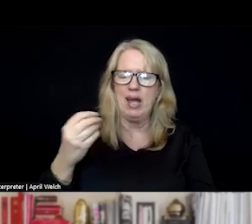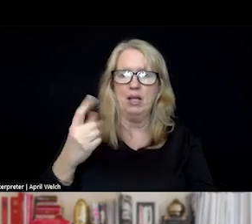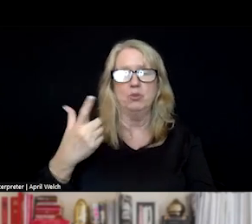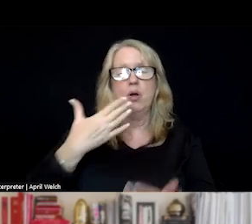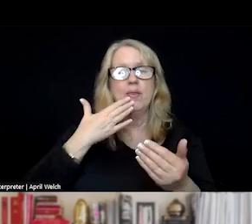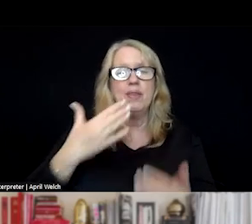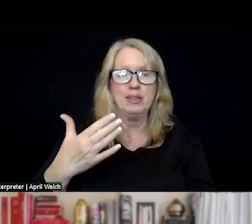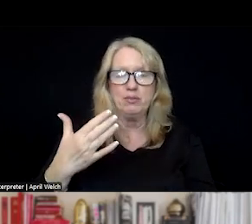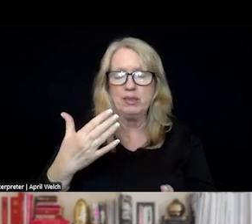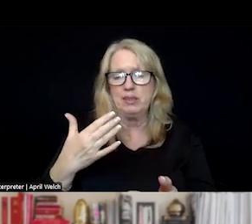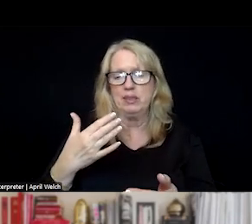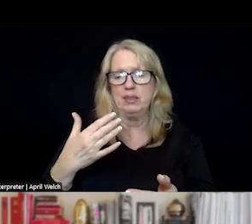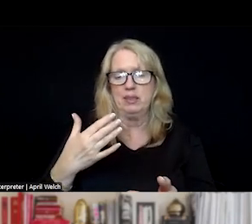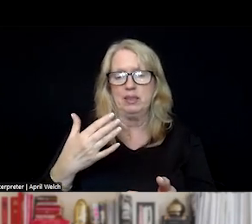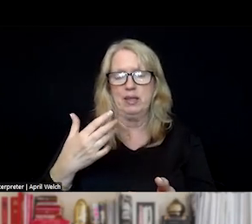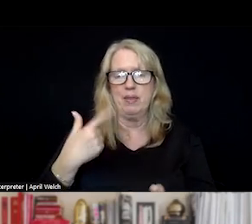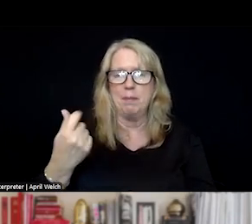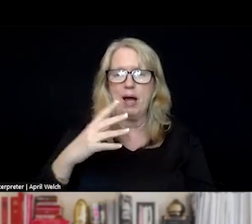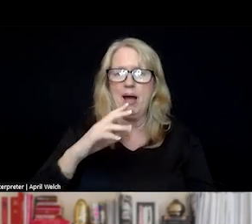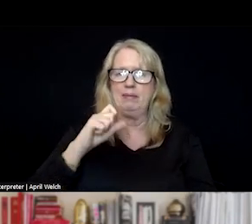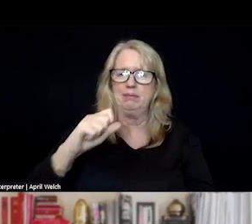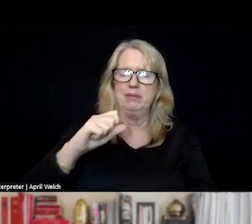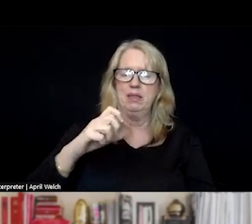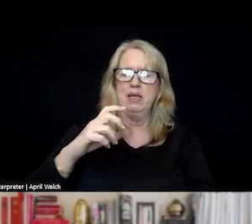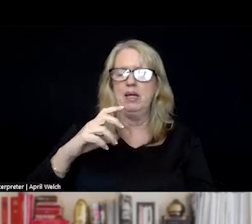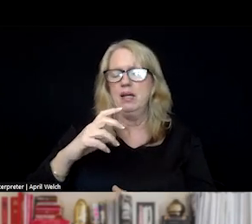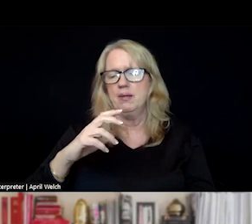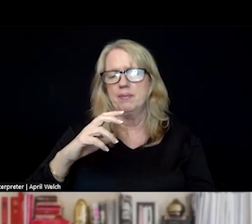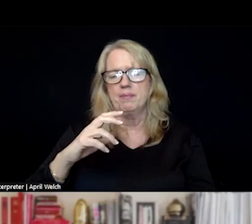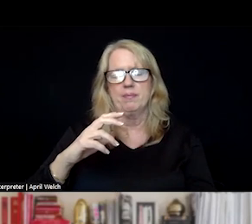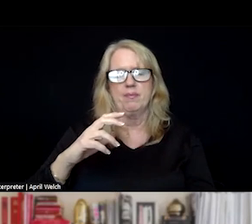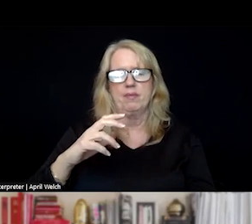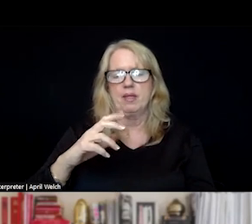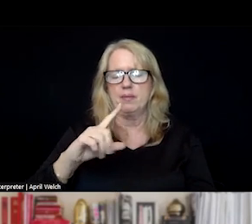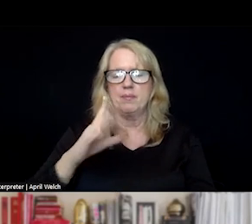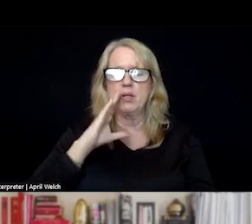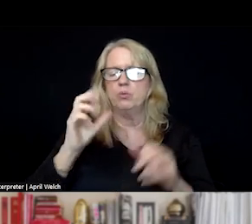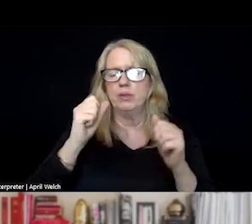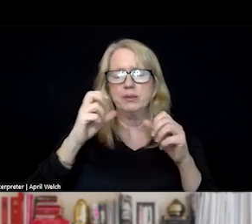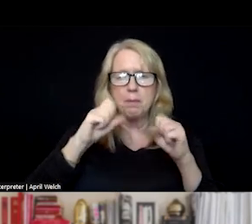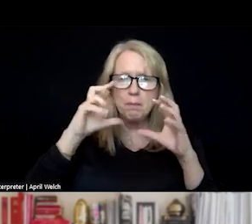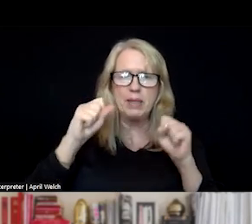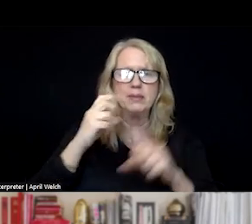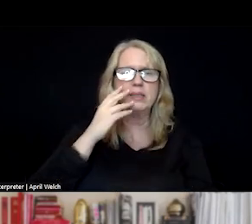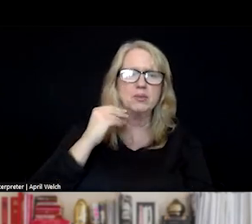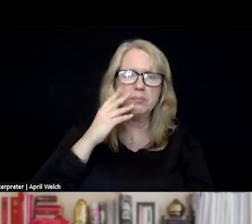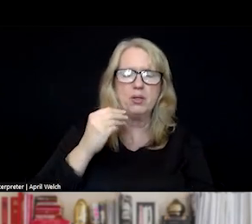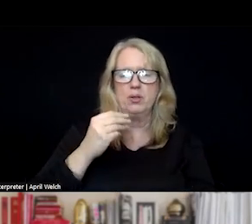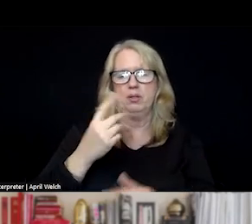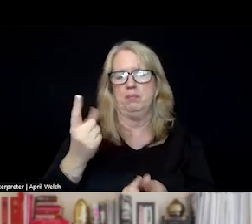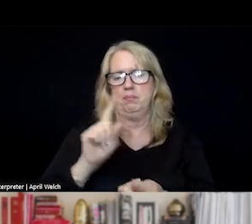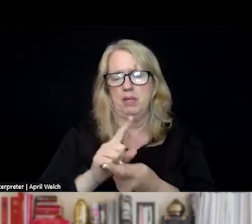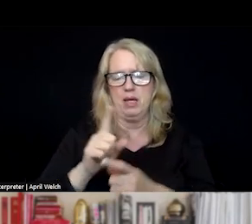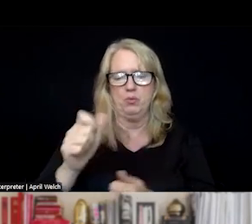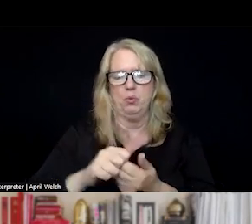that outweighed my hesitation. And I called, and it was just an amazing experience. I was met with compassion. I mean, I